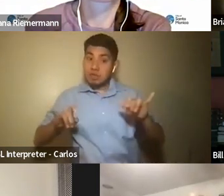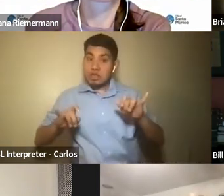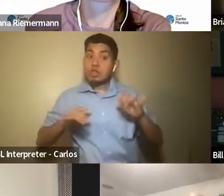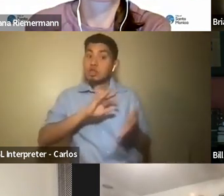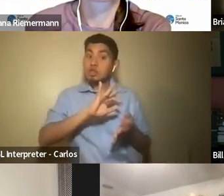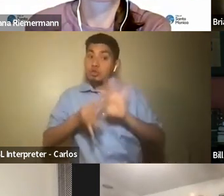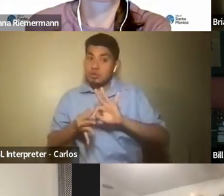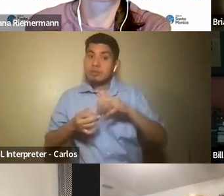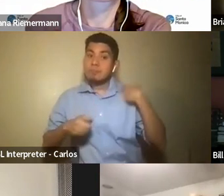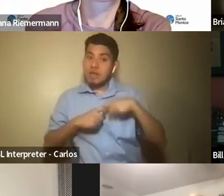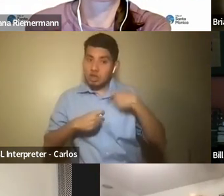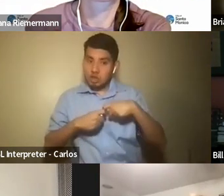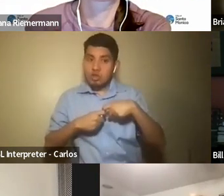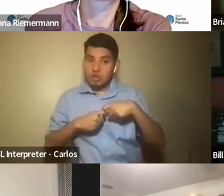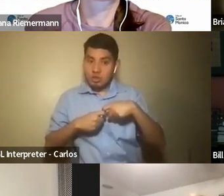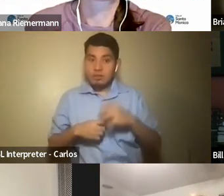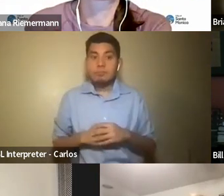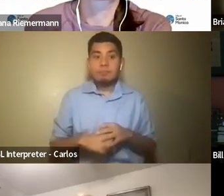Spanish.